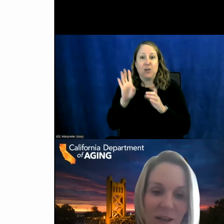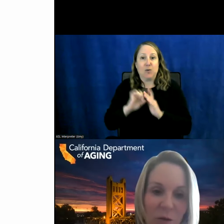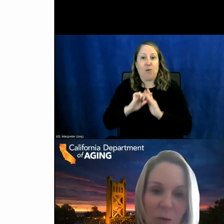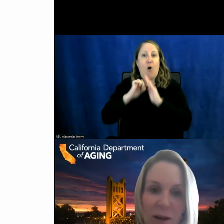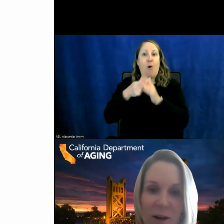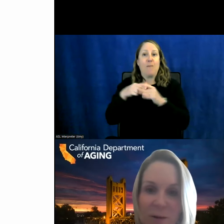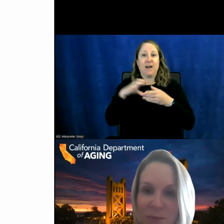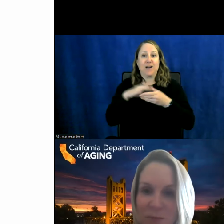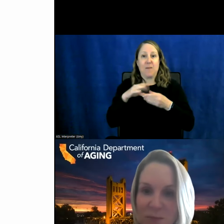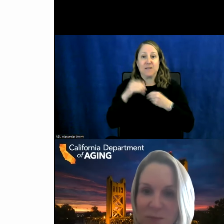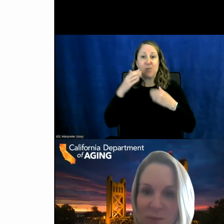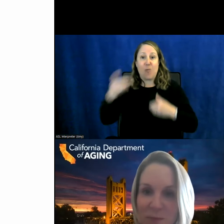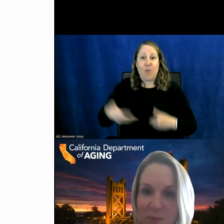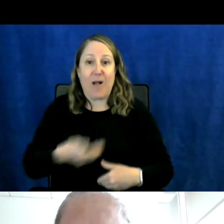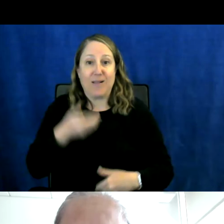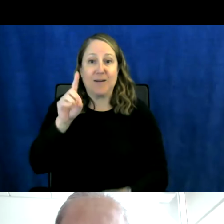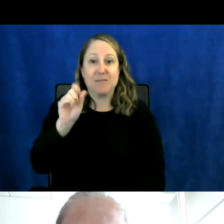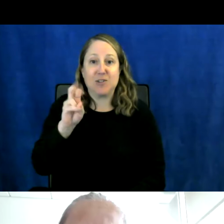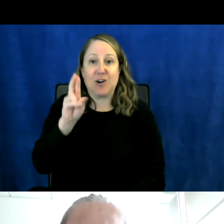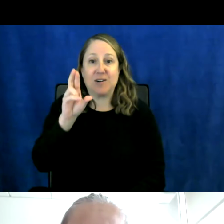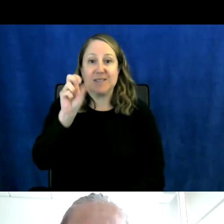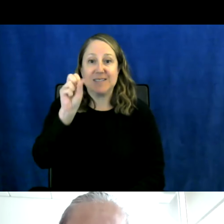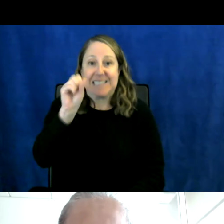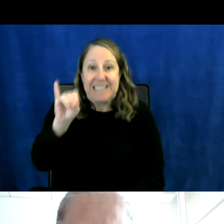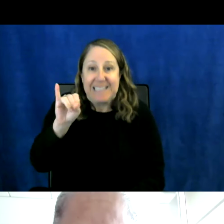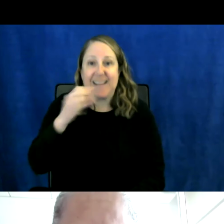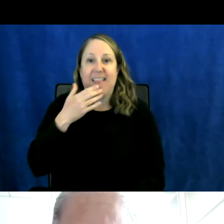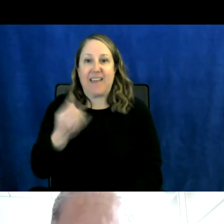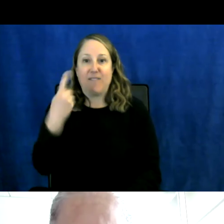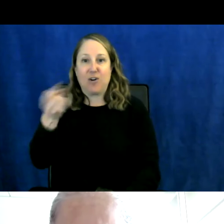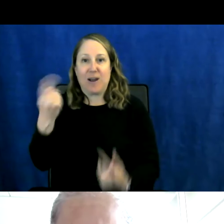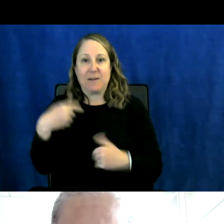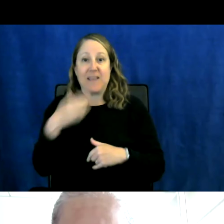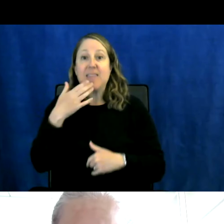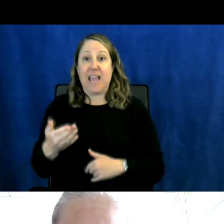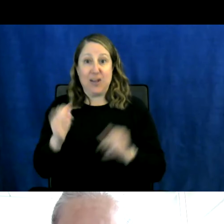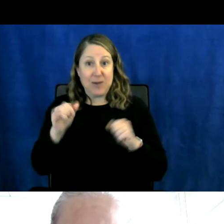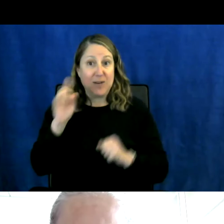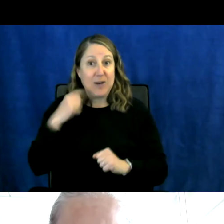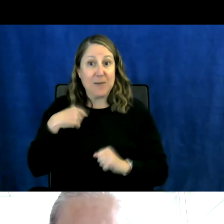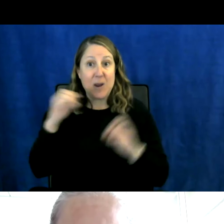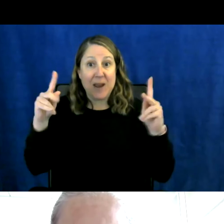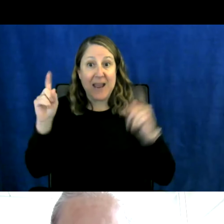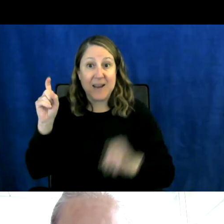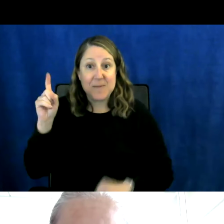Darcy, and thanks for being here. Thank you, Sarah. Can you hear me okay?